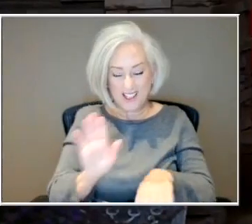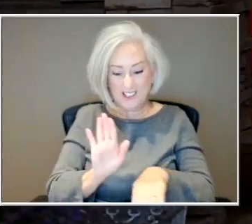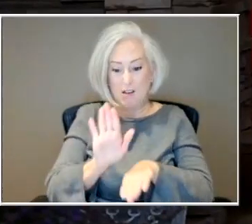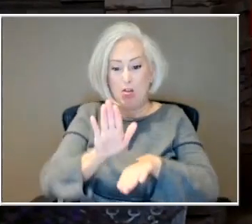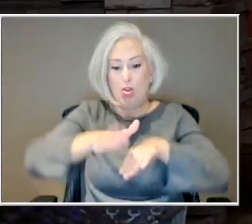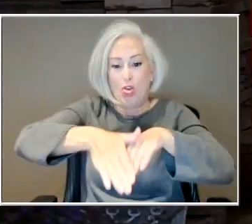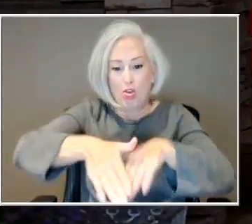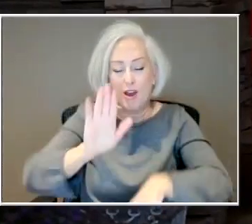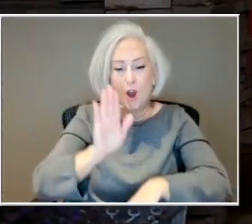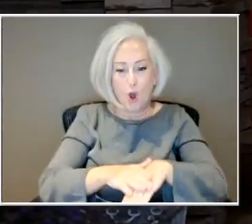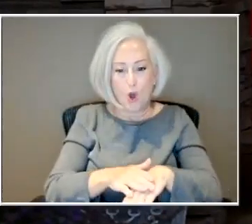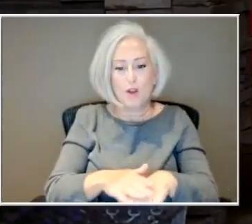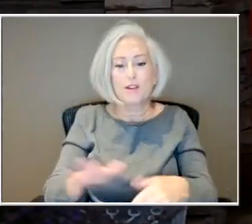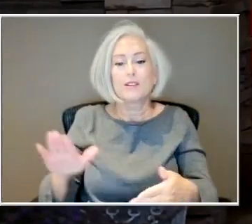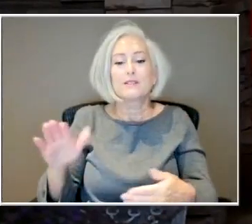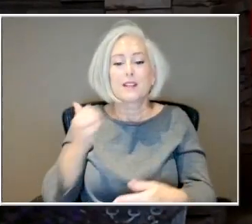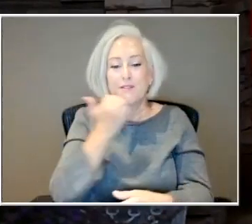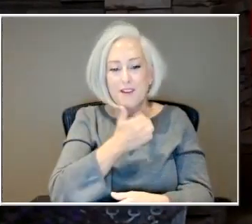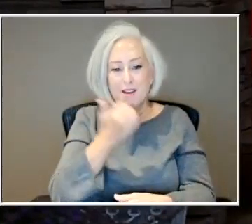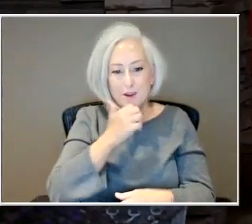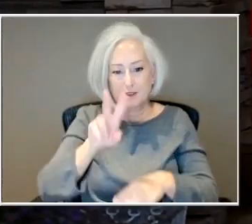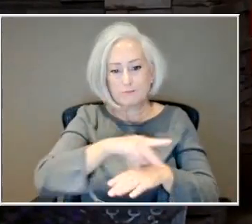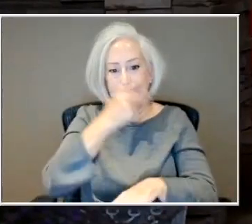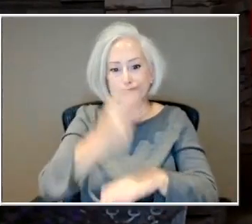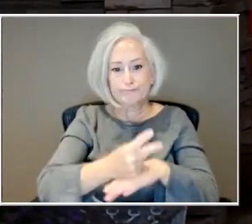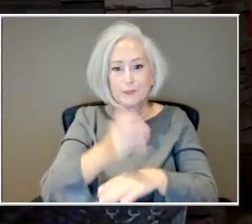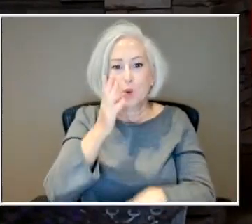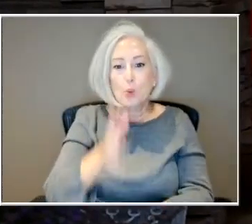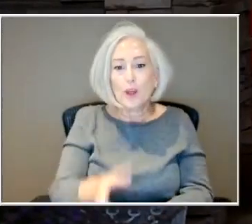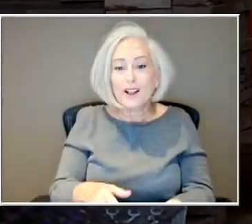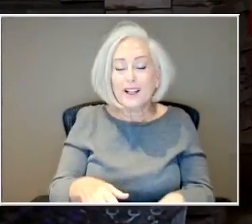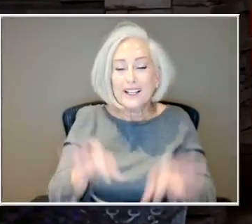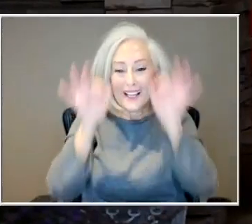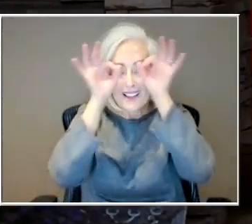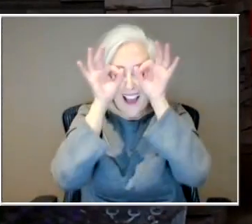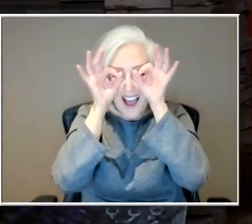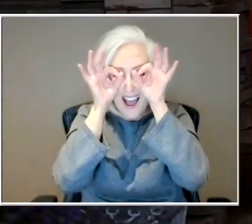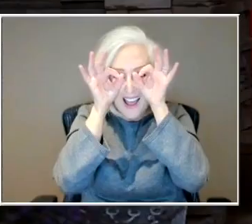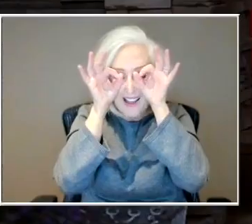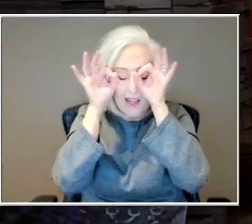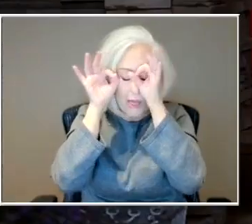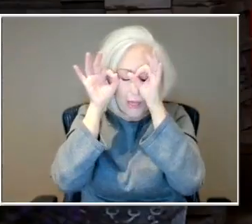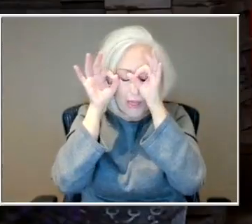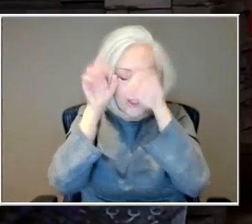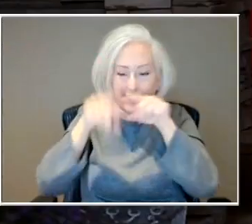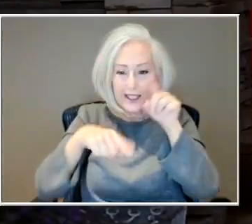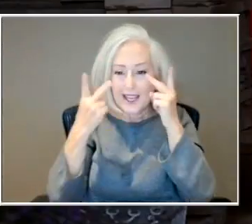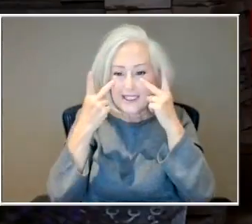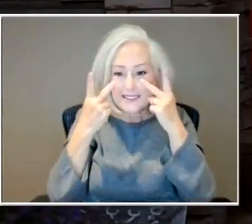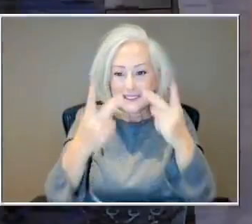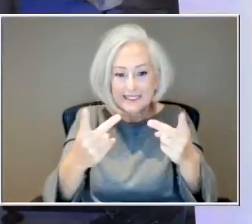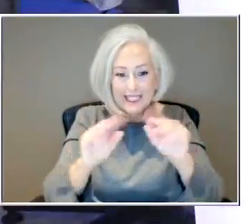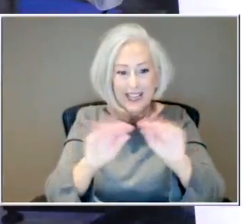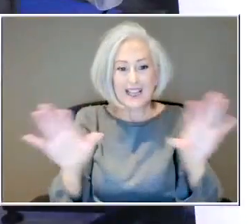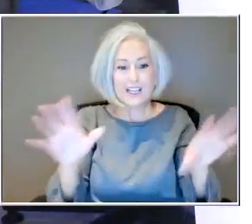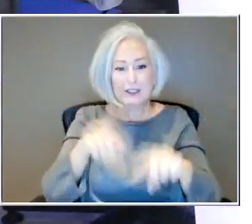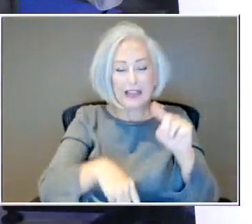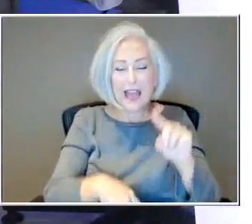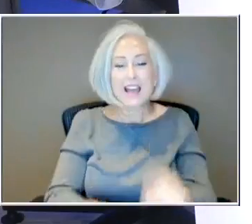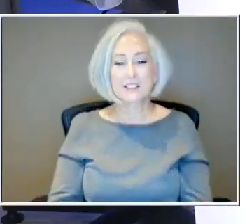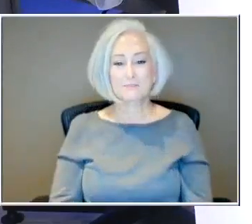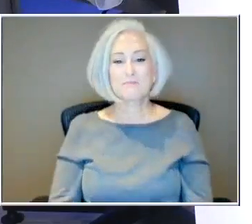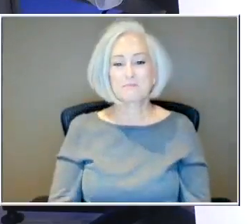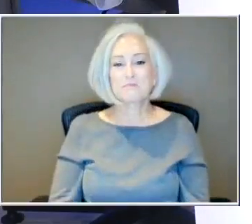fall hazard, and so. Well, the eye holes. I mean, those are going to shift, and you're not going to be able to see. Yep. So I would